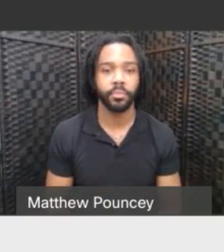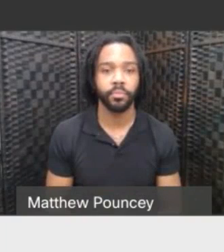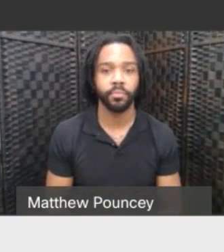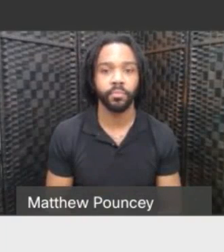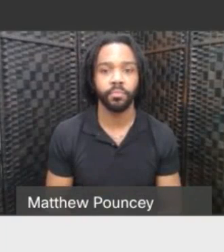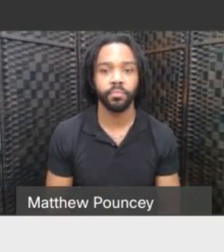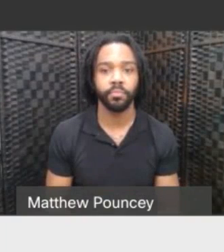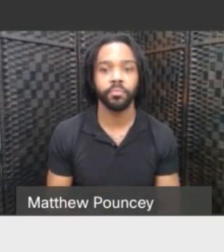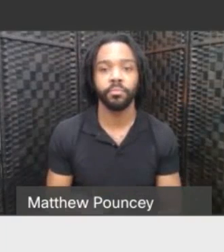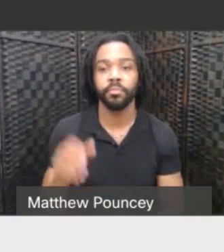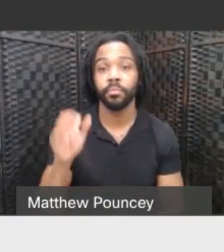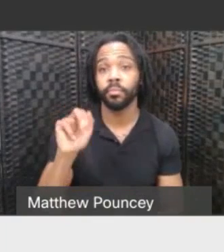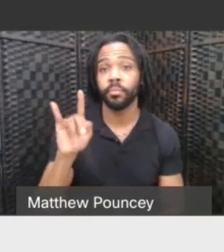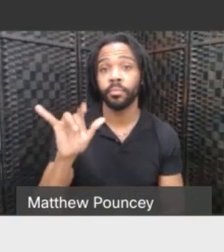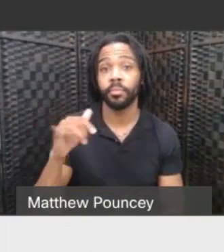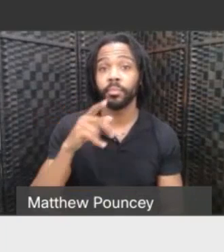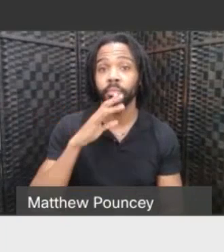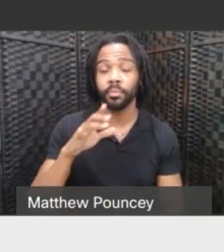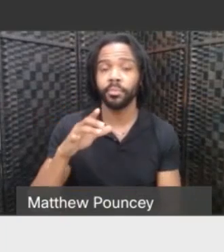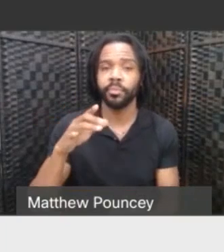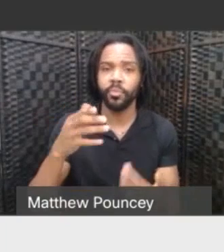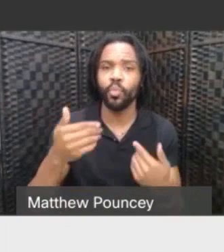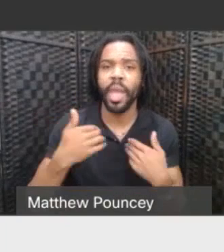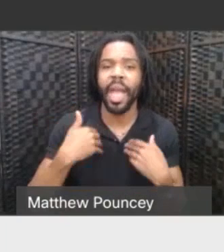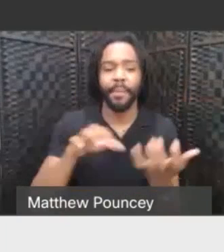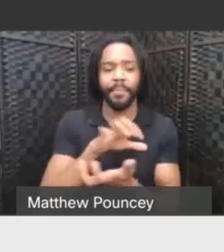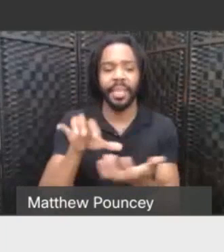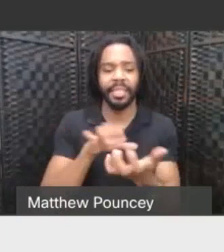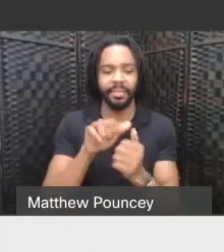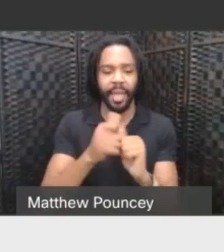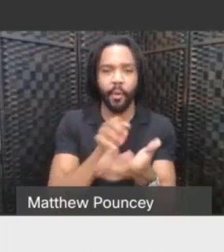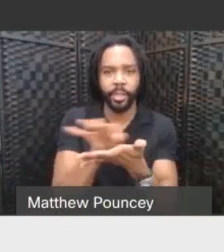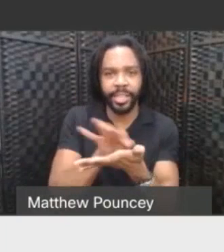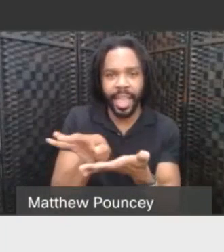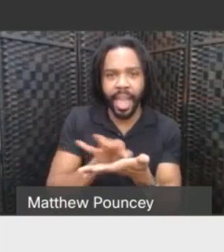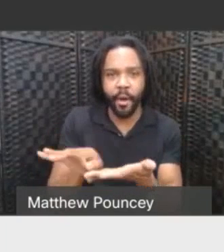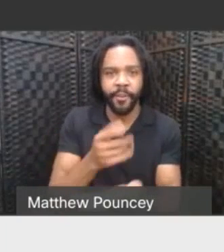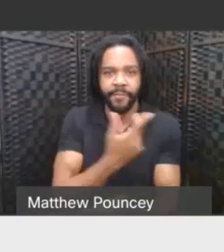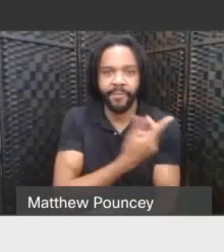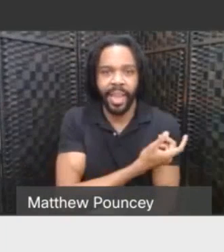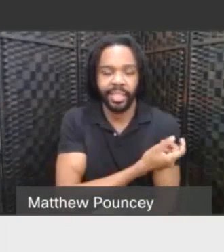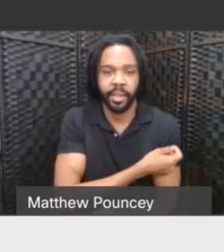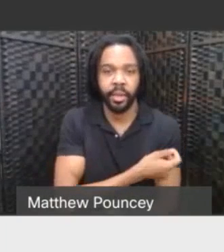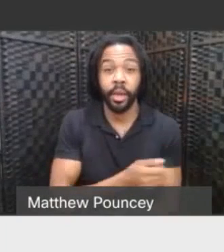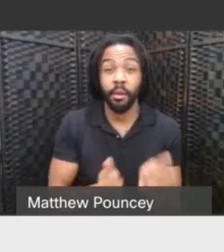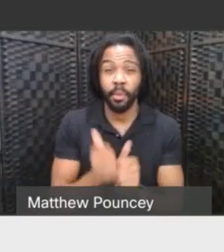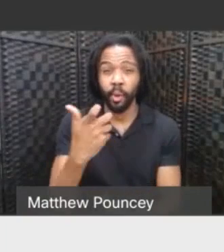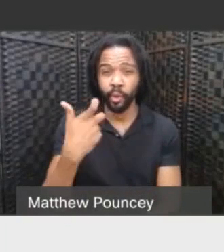Because we have a mix in terms of tracking vaccinations, I will say, because, you know, as with this most